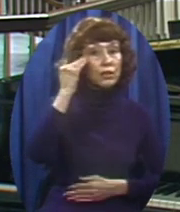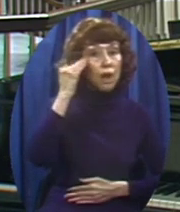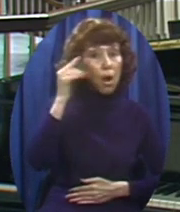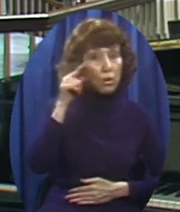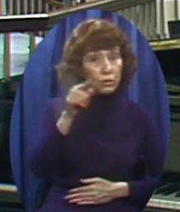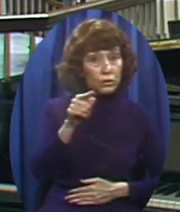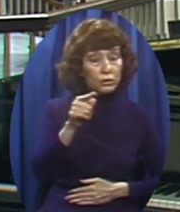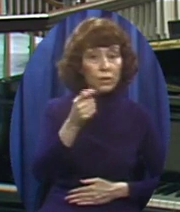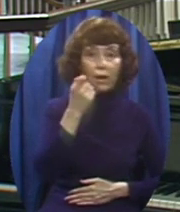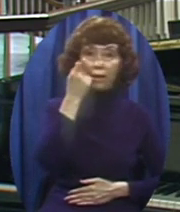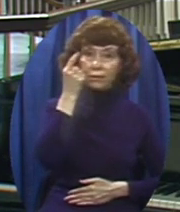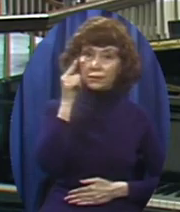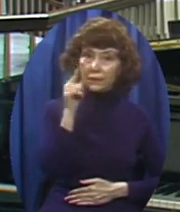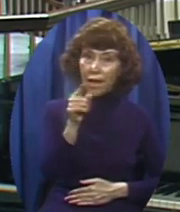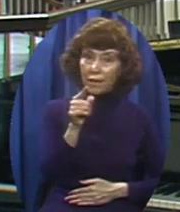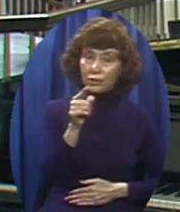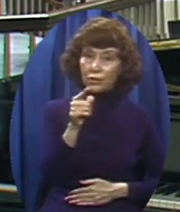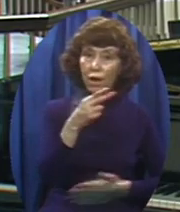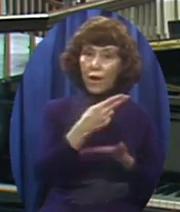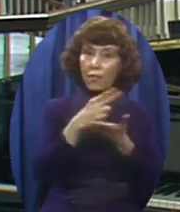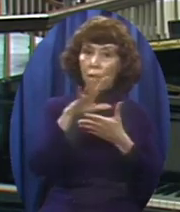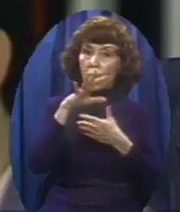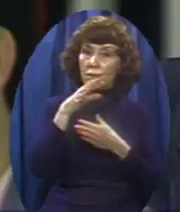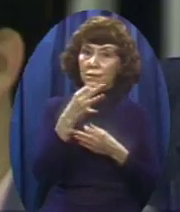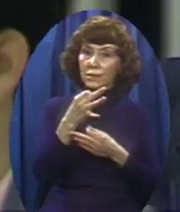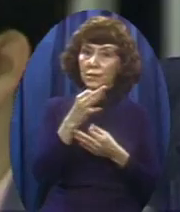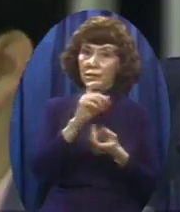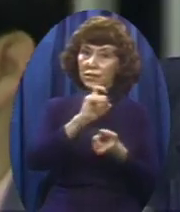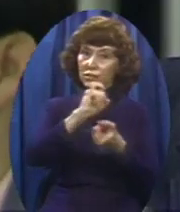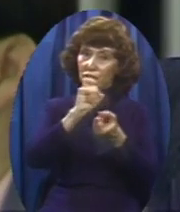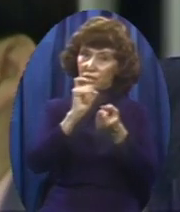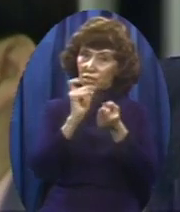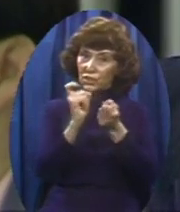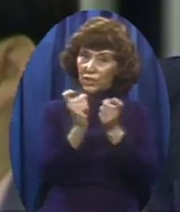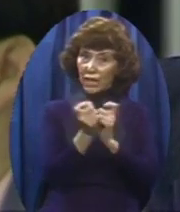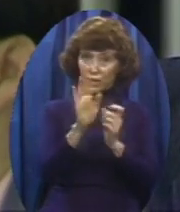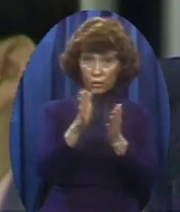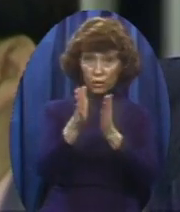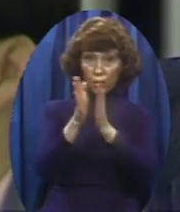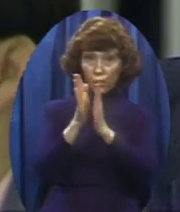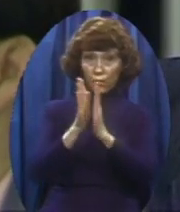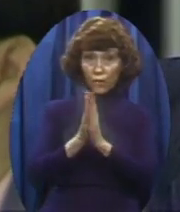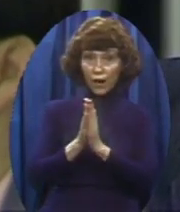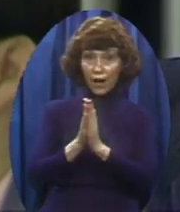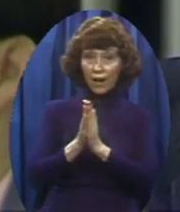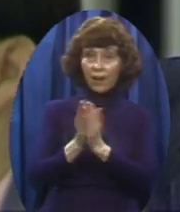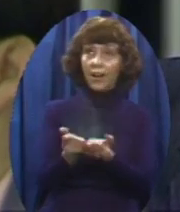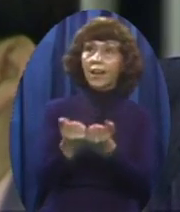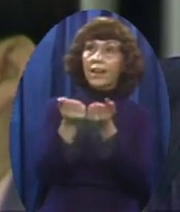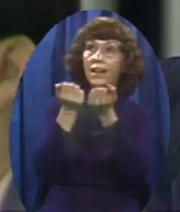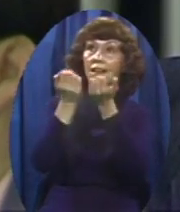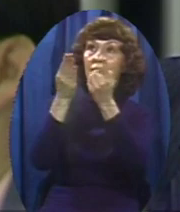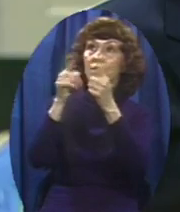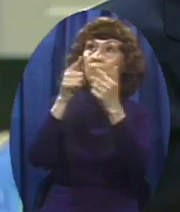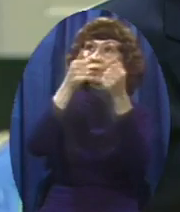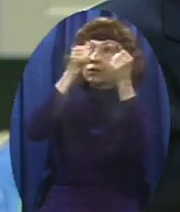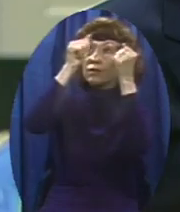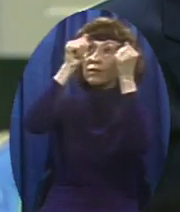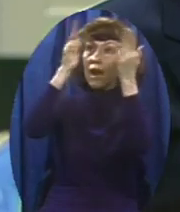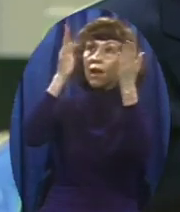them into a heavenly language which you cannot utter, and delivers them to the Father theologically